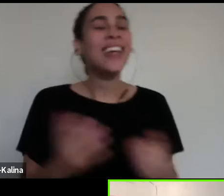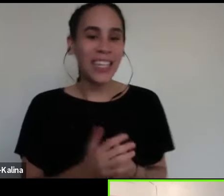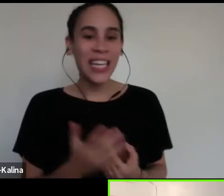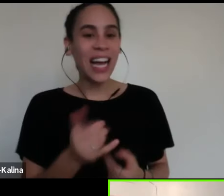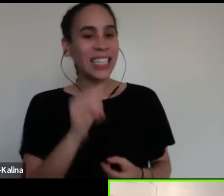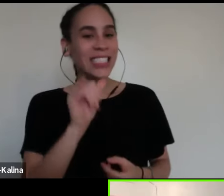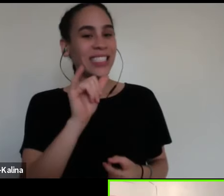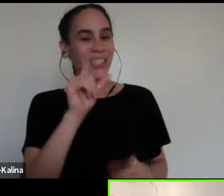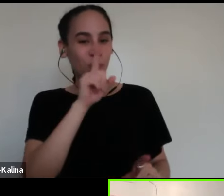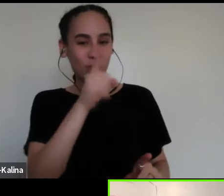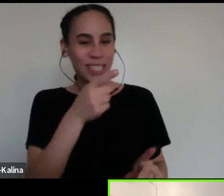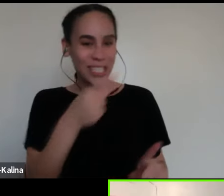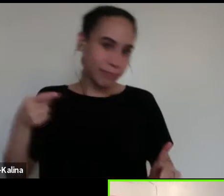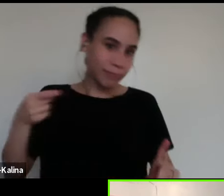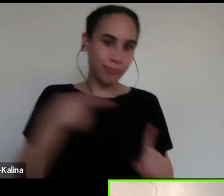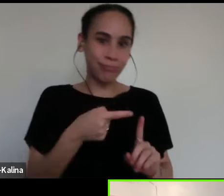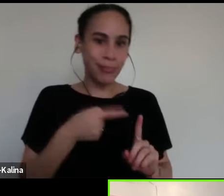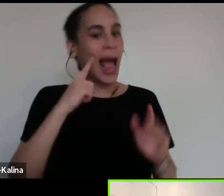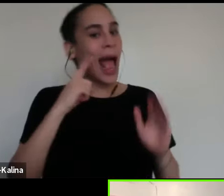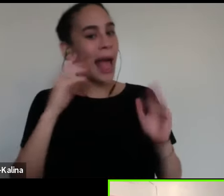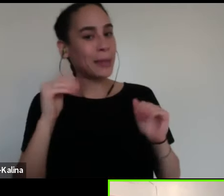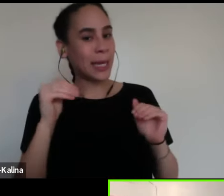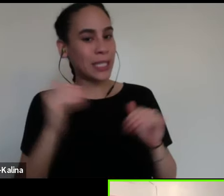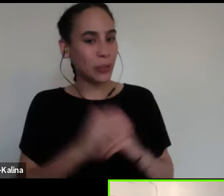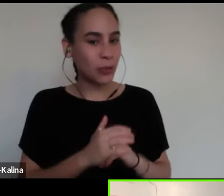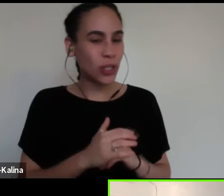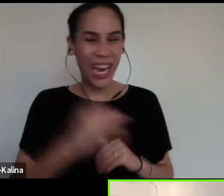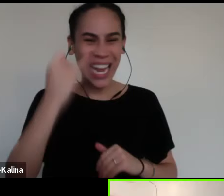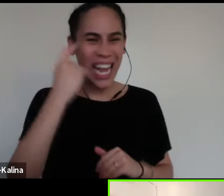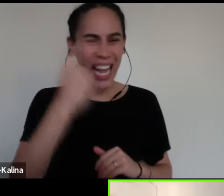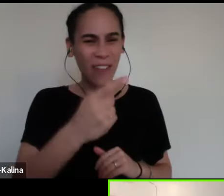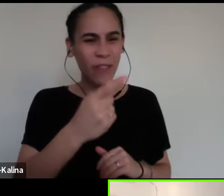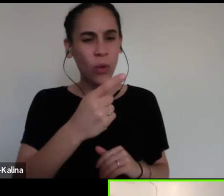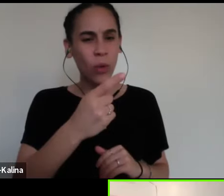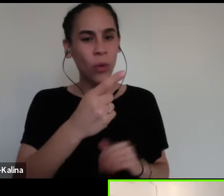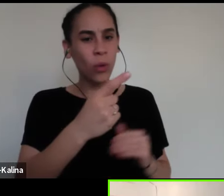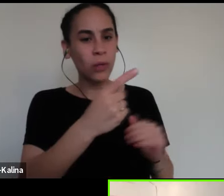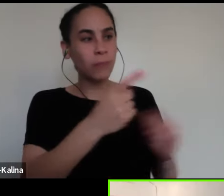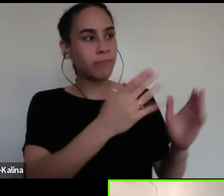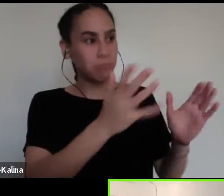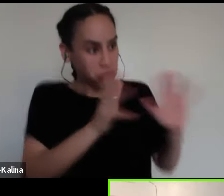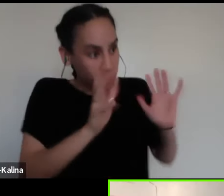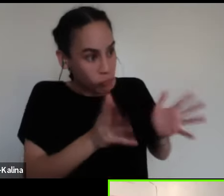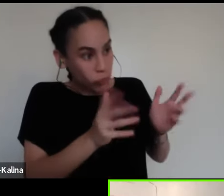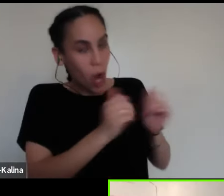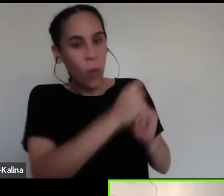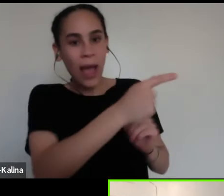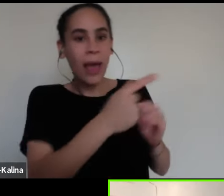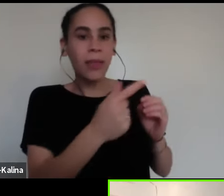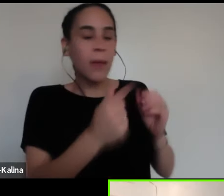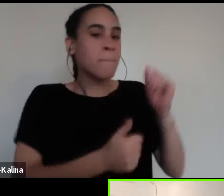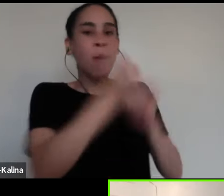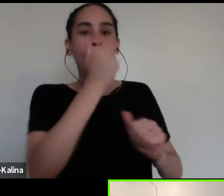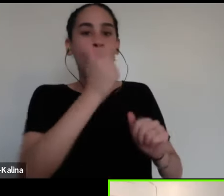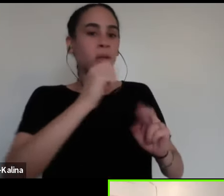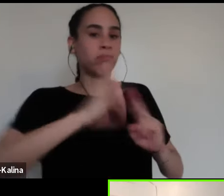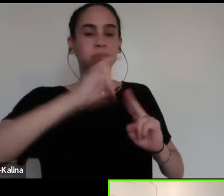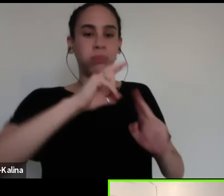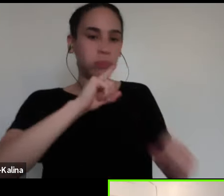expectation. Because even if you talk to your most dedicated folks, and our folks, thank goodness, are